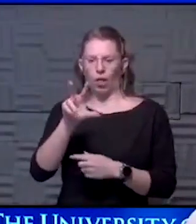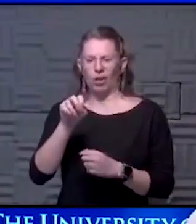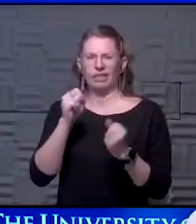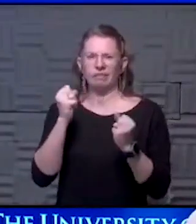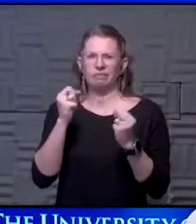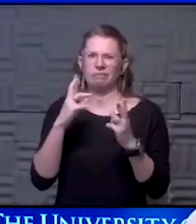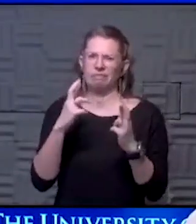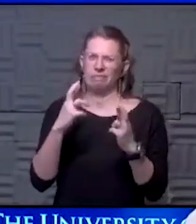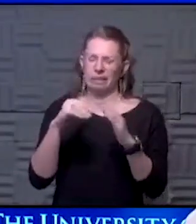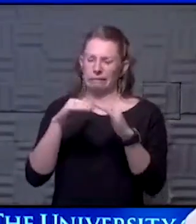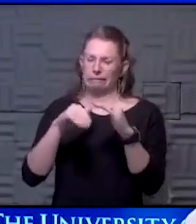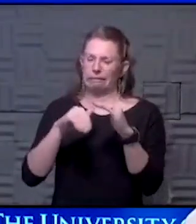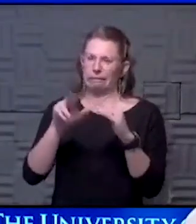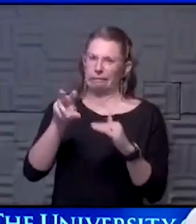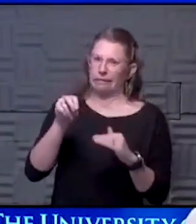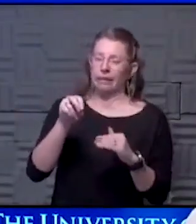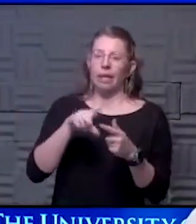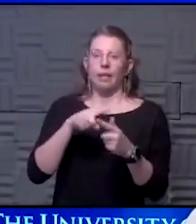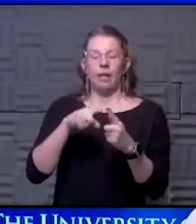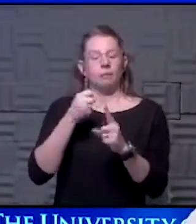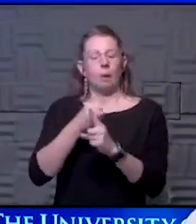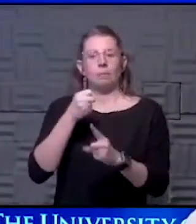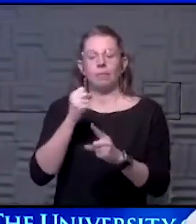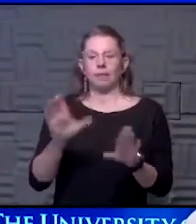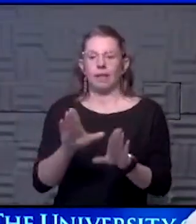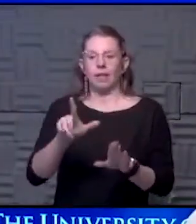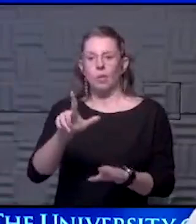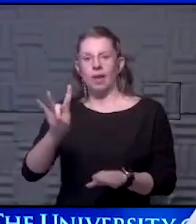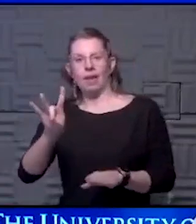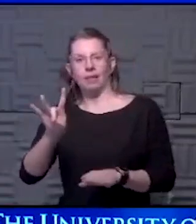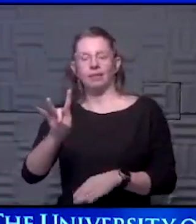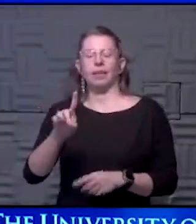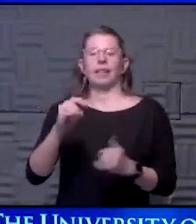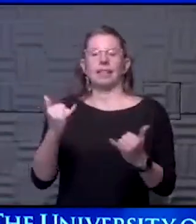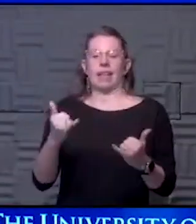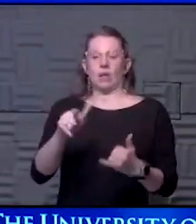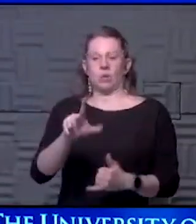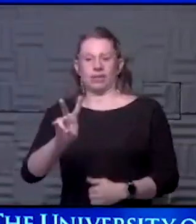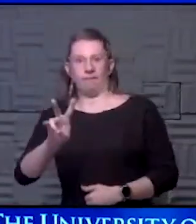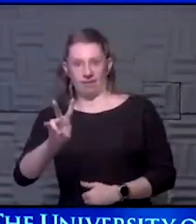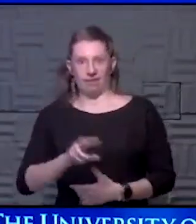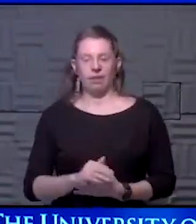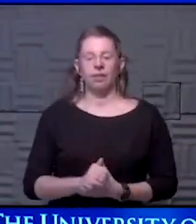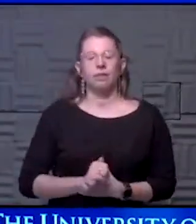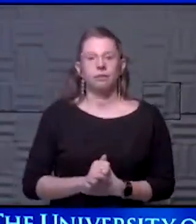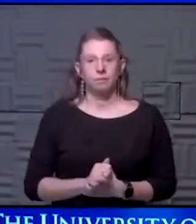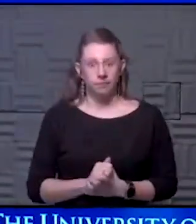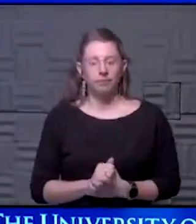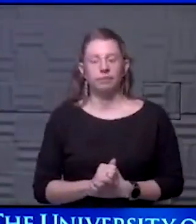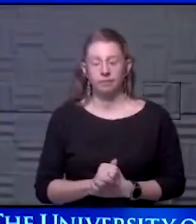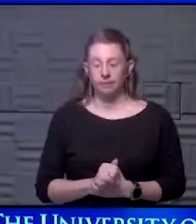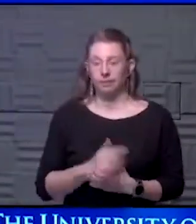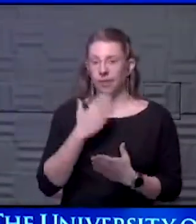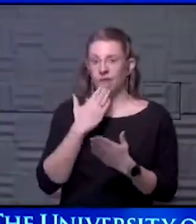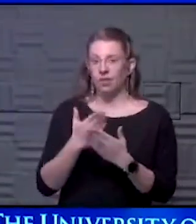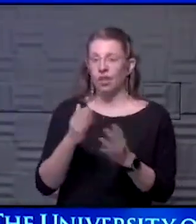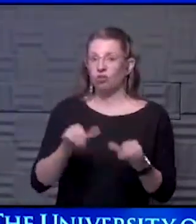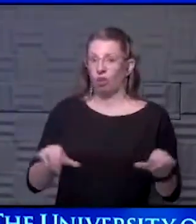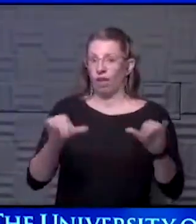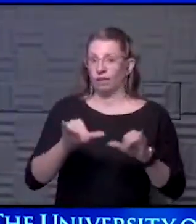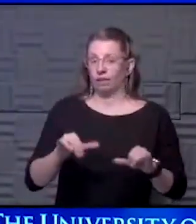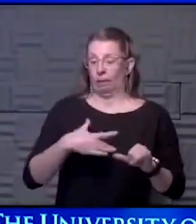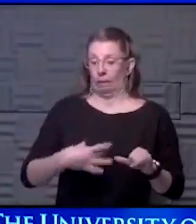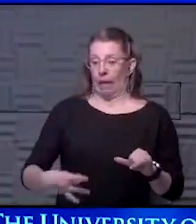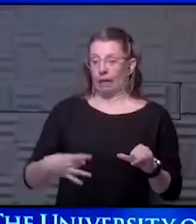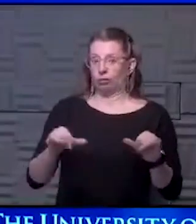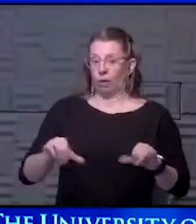on, please, let's get under 30. Let's get under 30. And then Sunday 28, today 27. So we are really, this is a good trend, folks. We like the